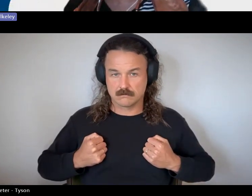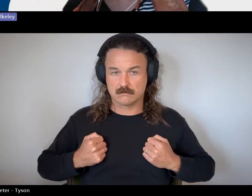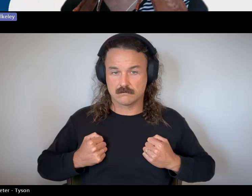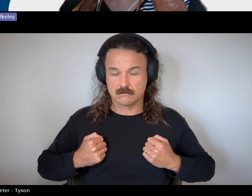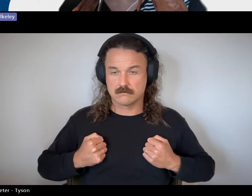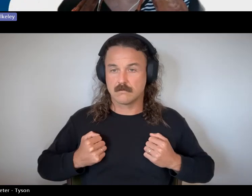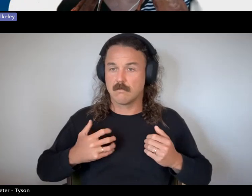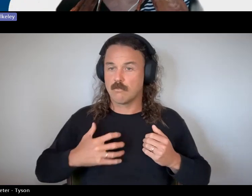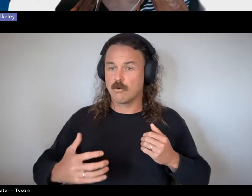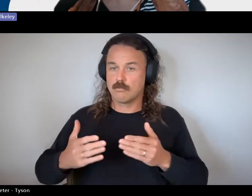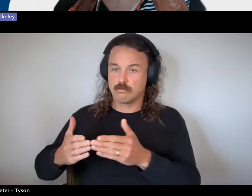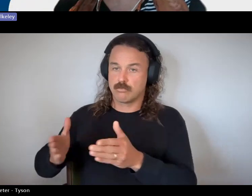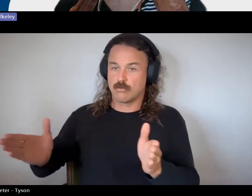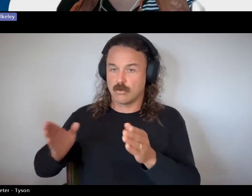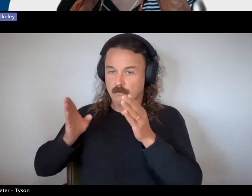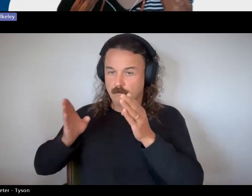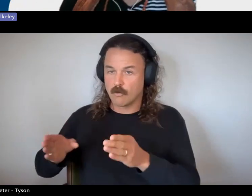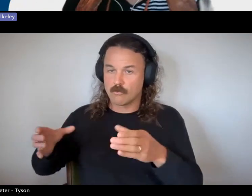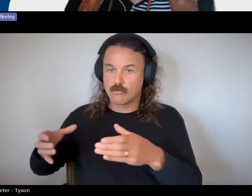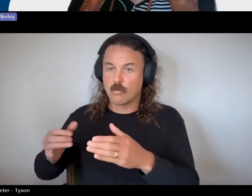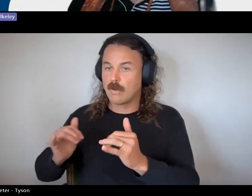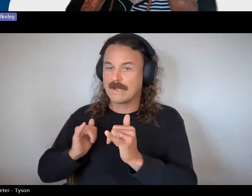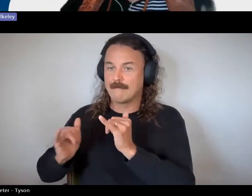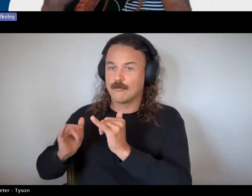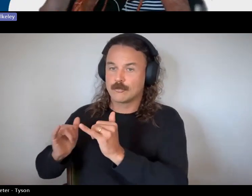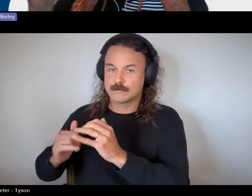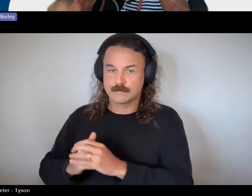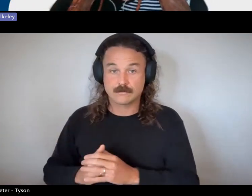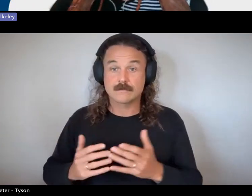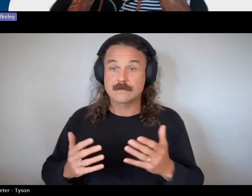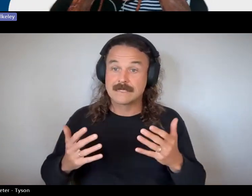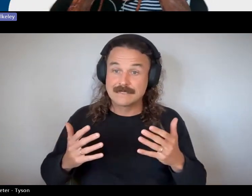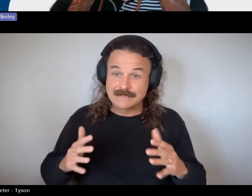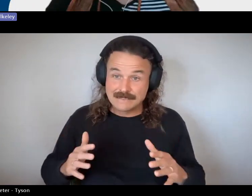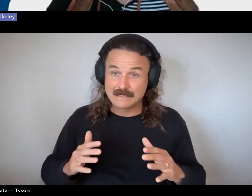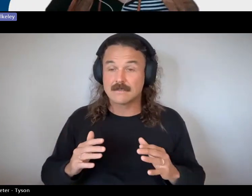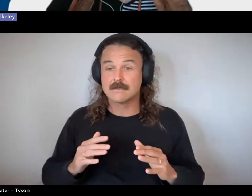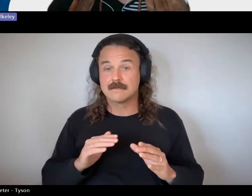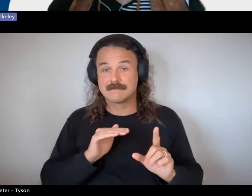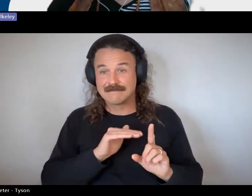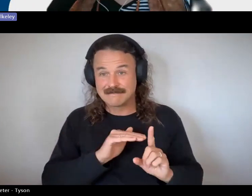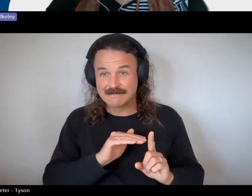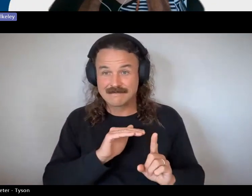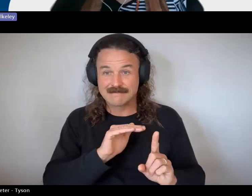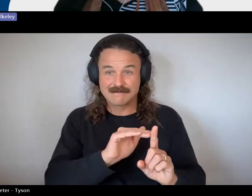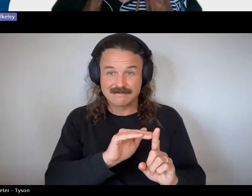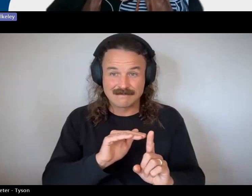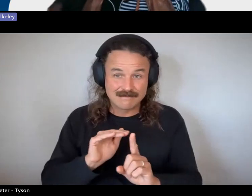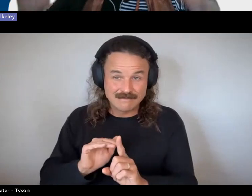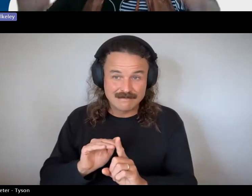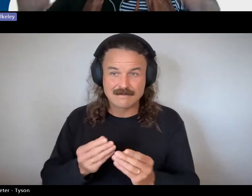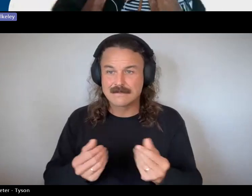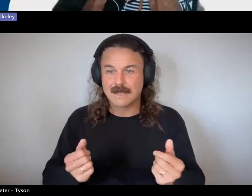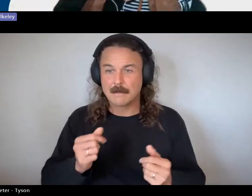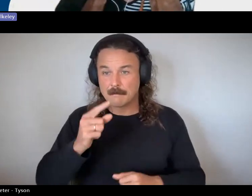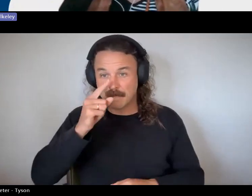focus group and interviews. We did reach out to then some individuals that were within our networks to